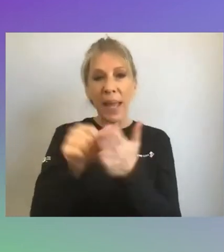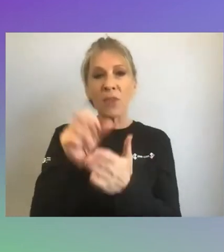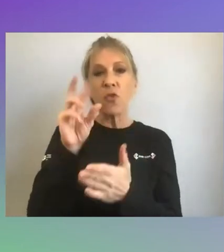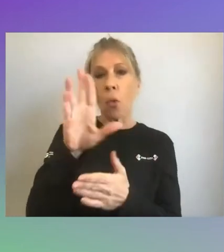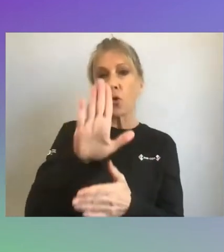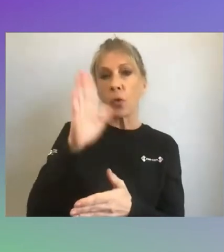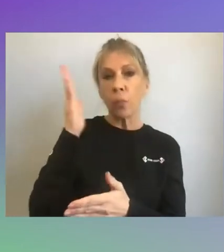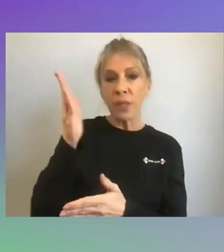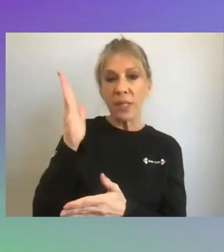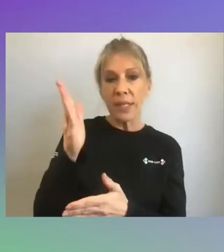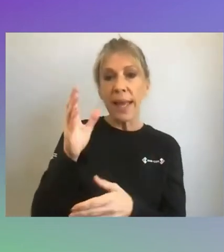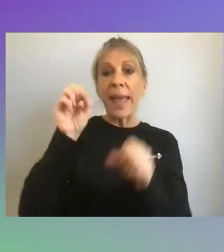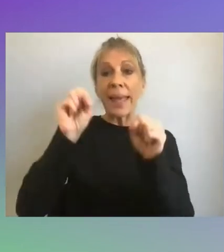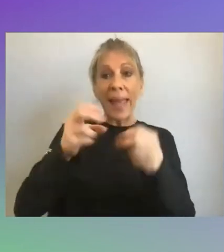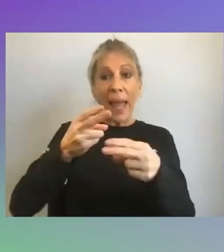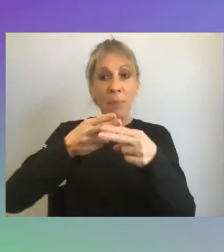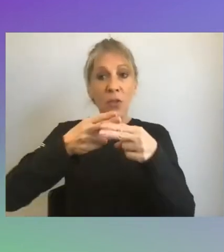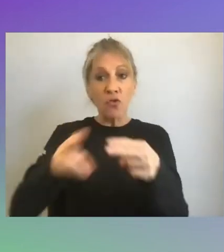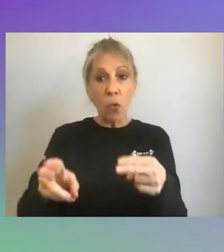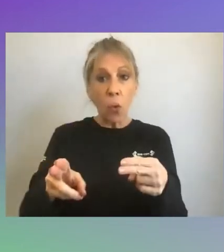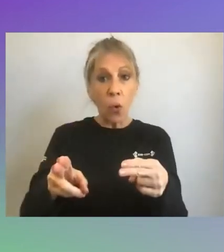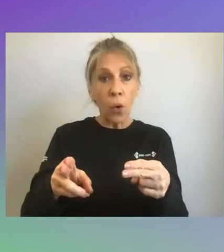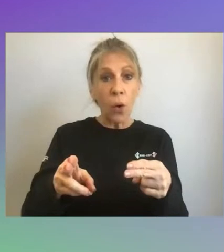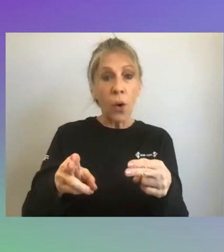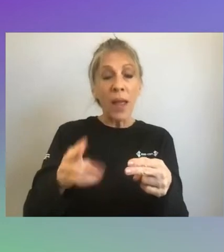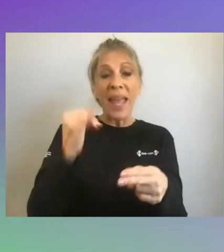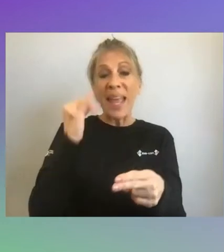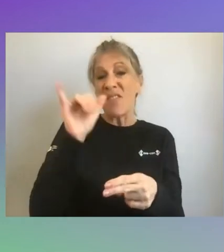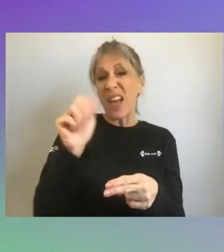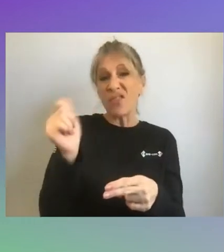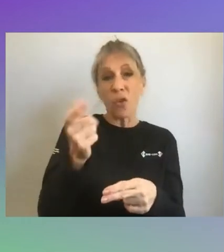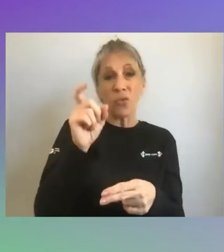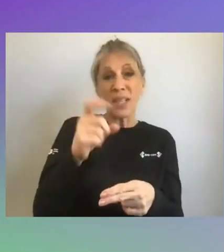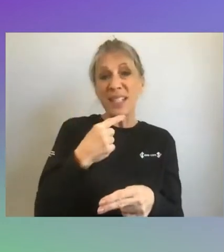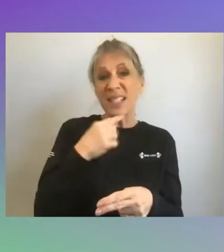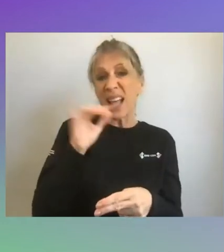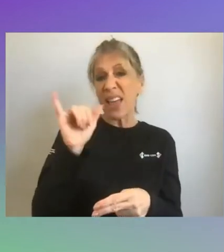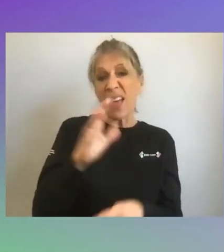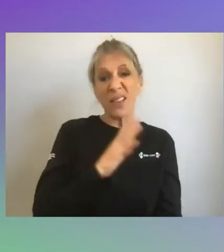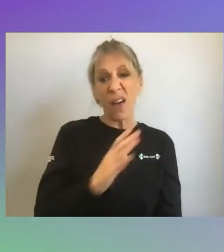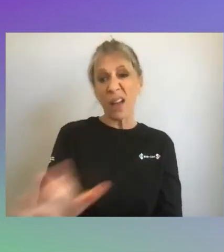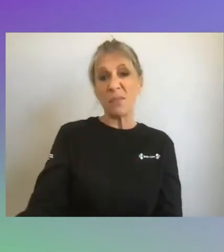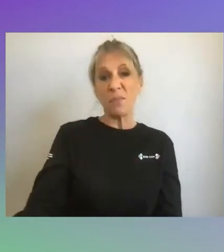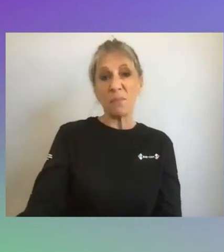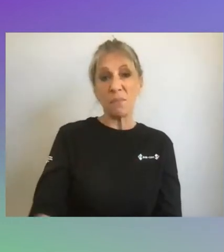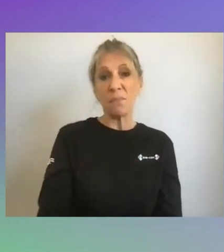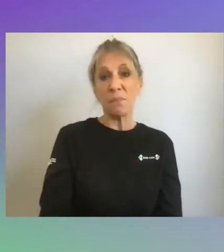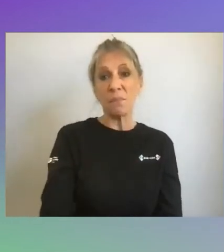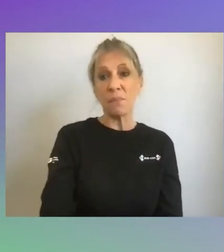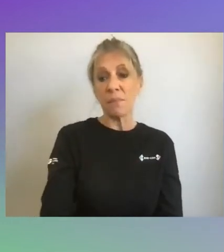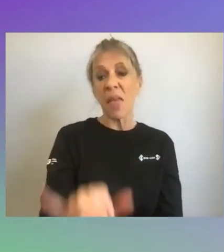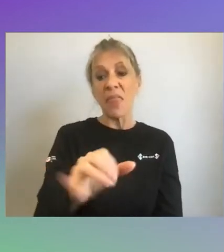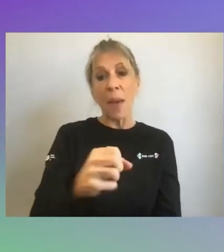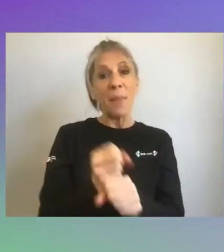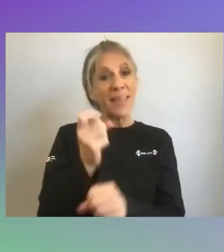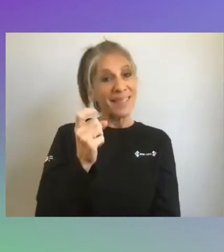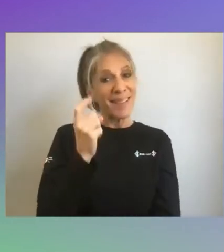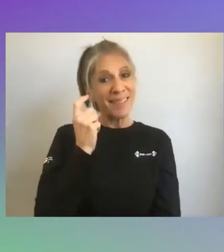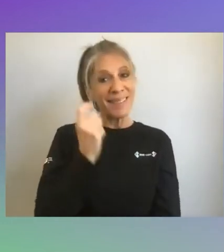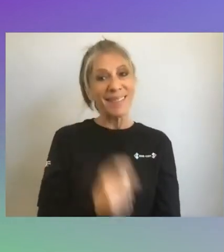It can be short, but if that's all you need to say about it, then that's fine. That makes sense. Thank you.